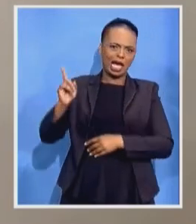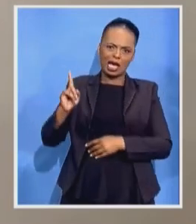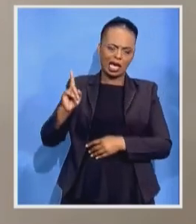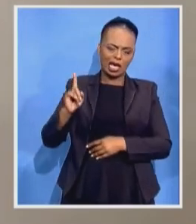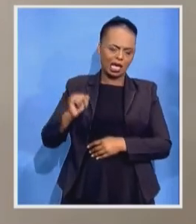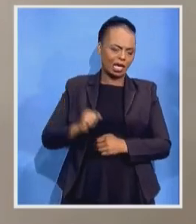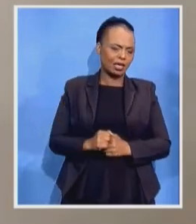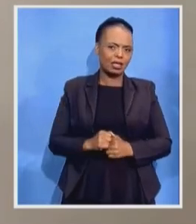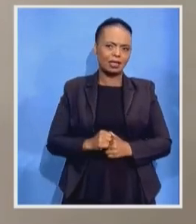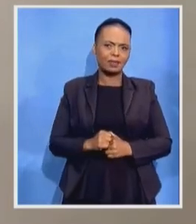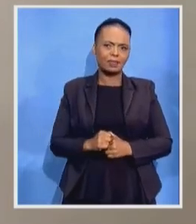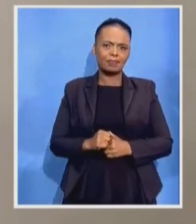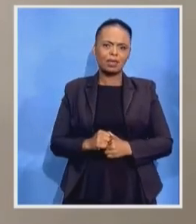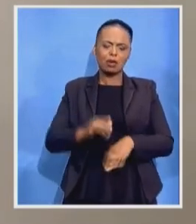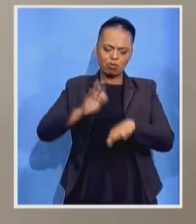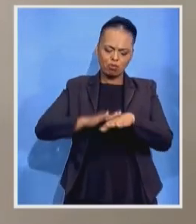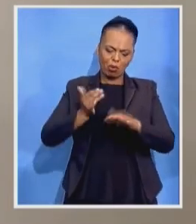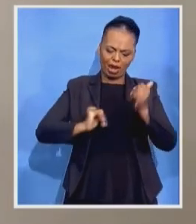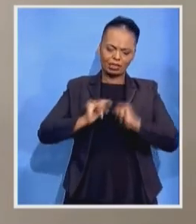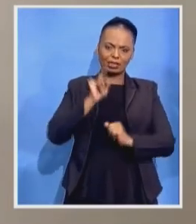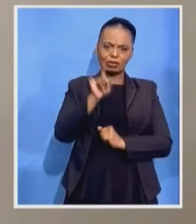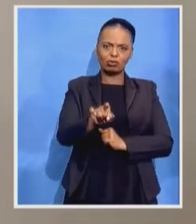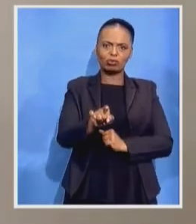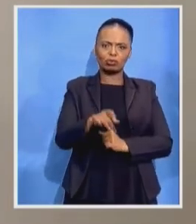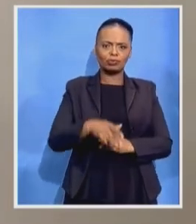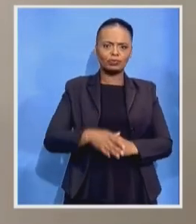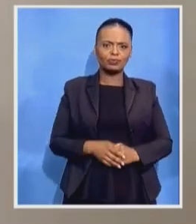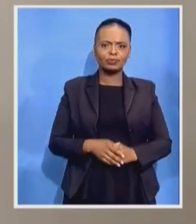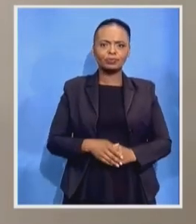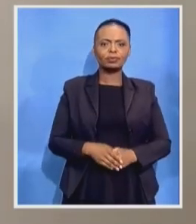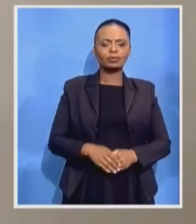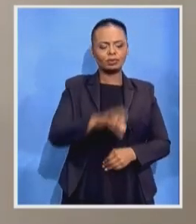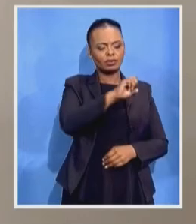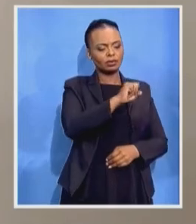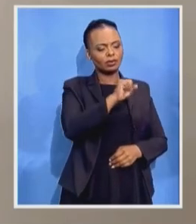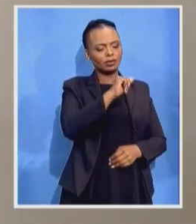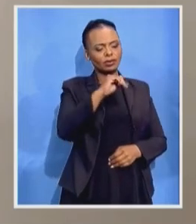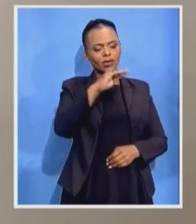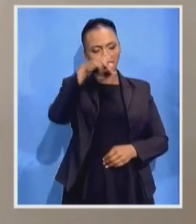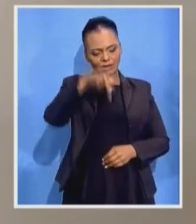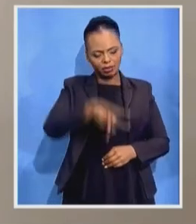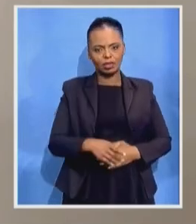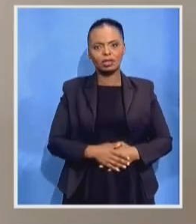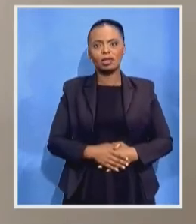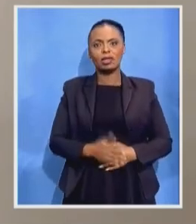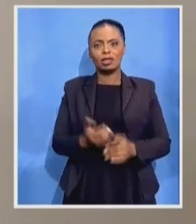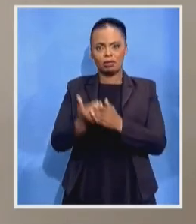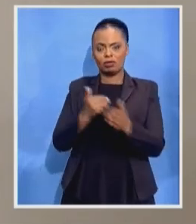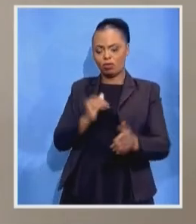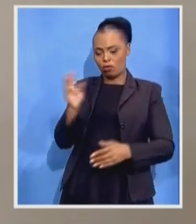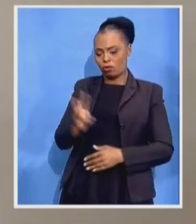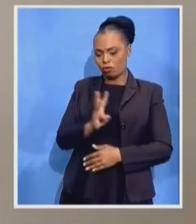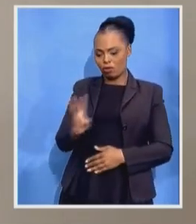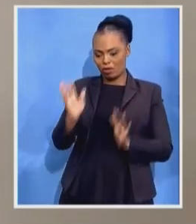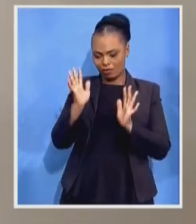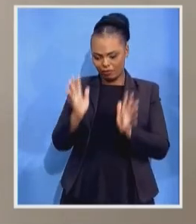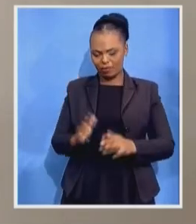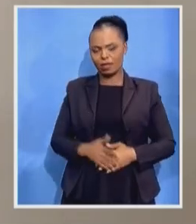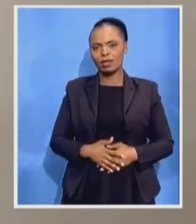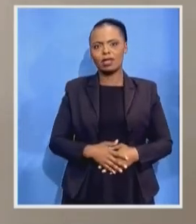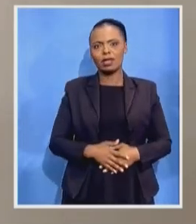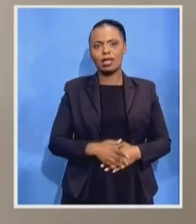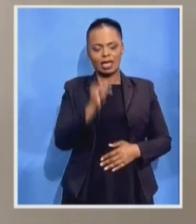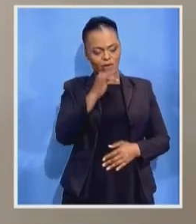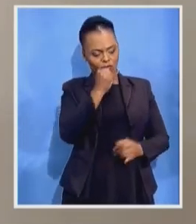The SACP has warned before that it is incorrect, and we reject the allegation that the whole of the ANC